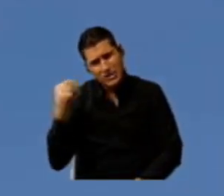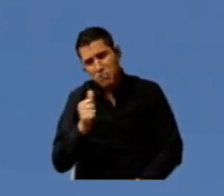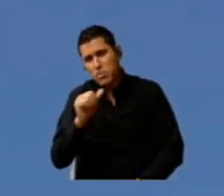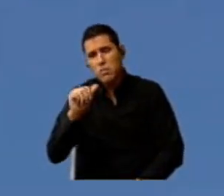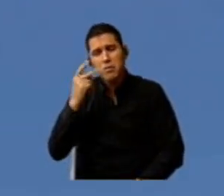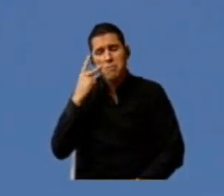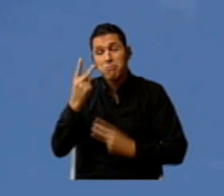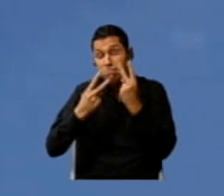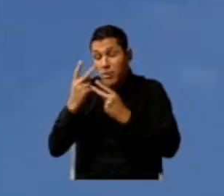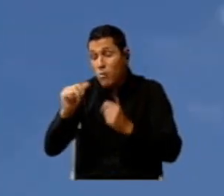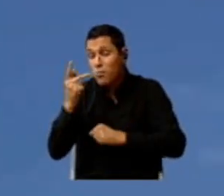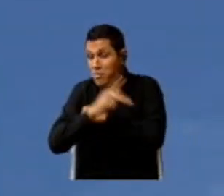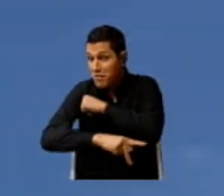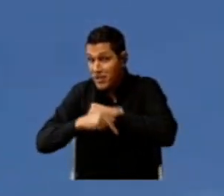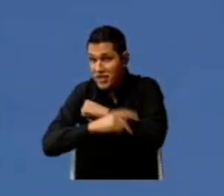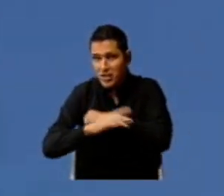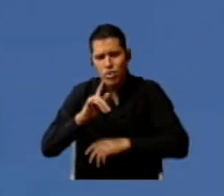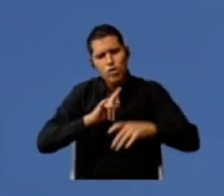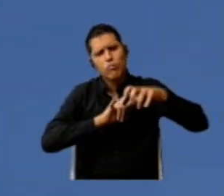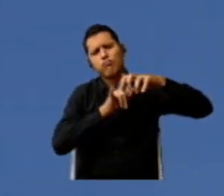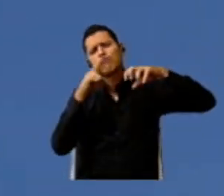country.